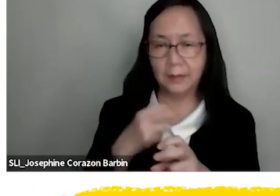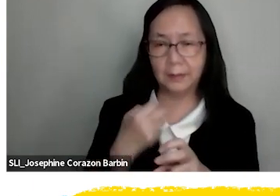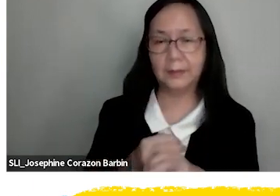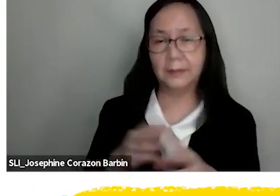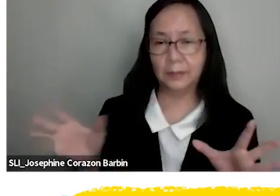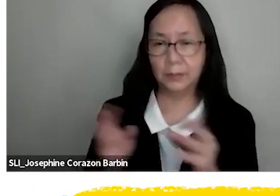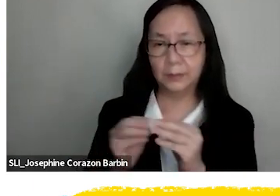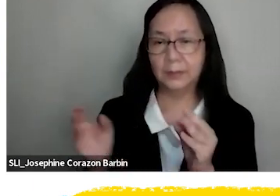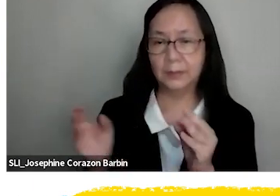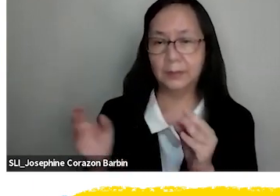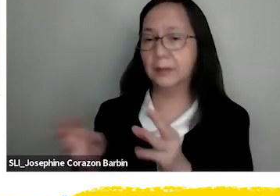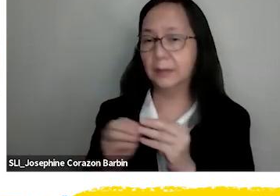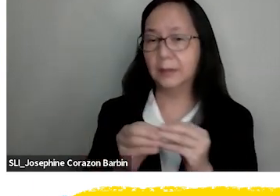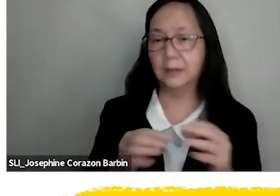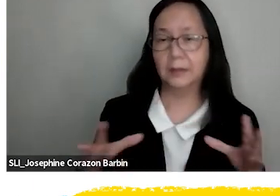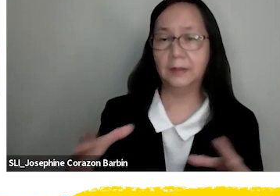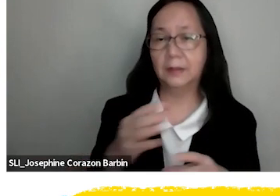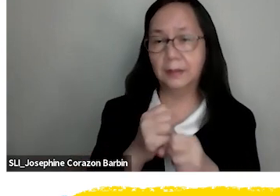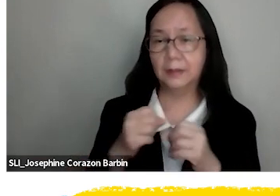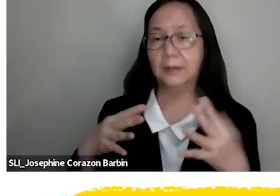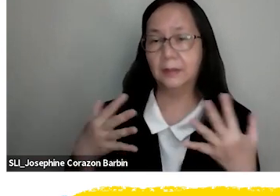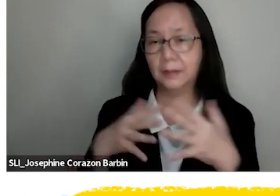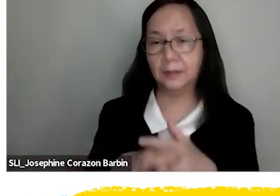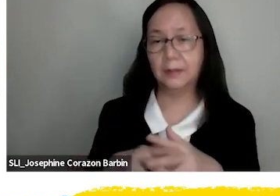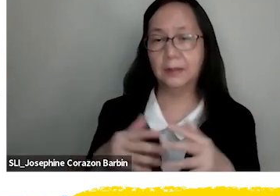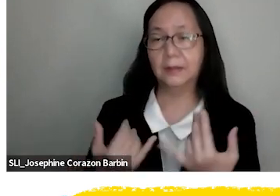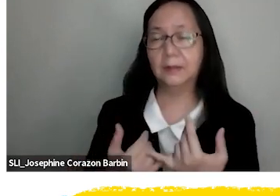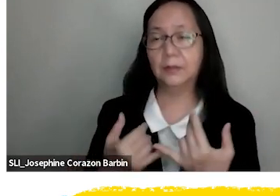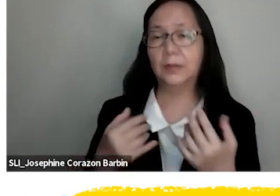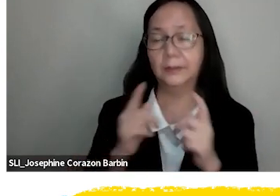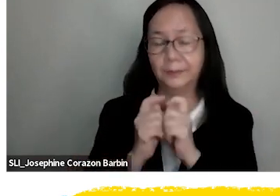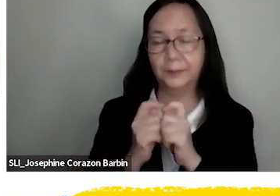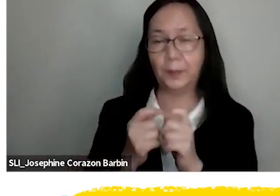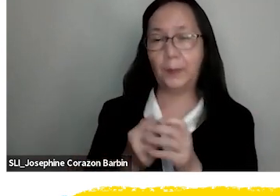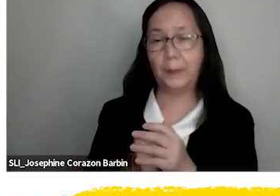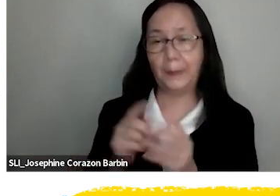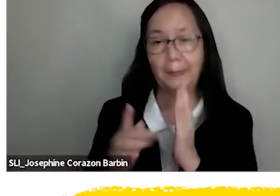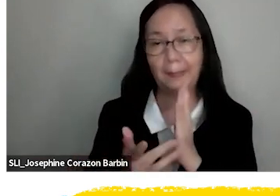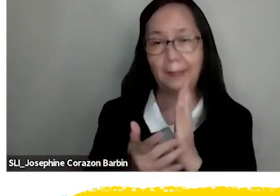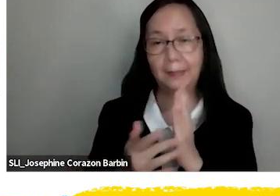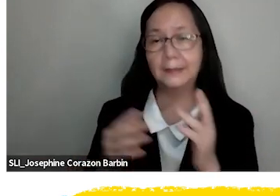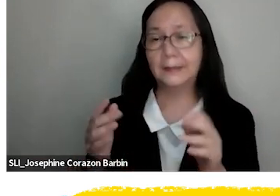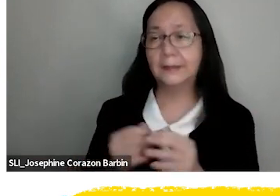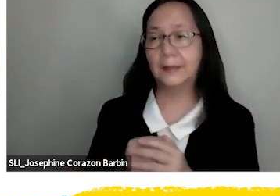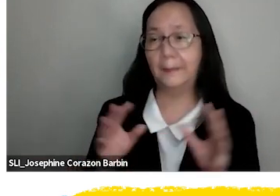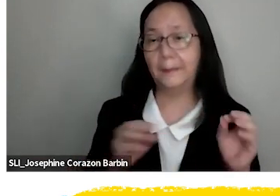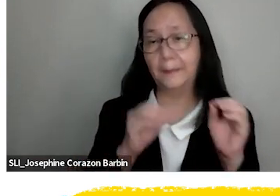these technologies, all these expertise together, and setting up